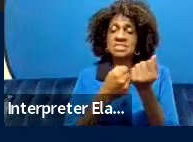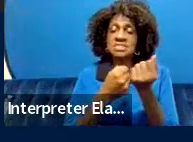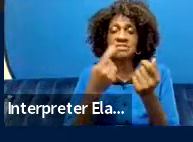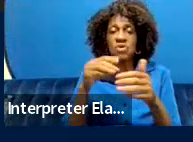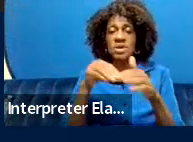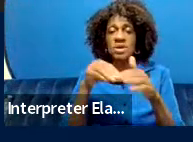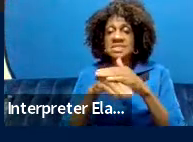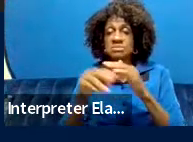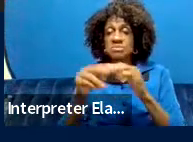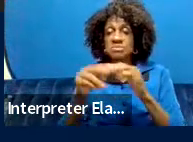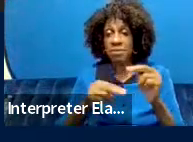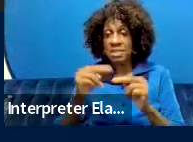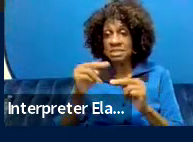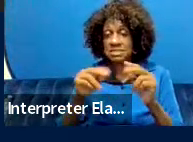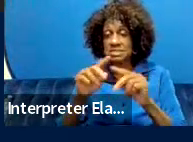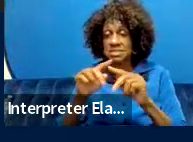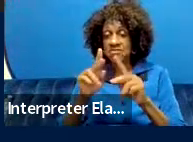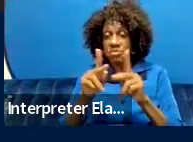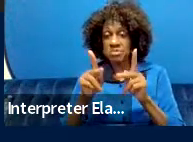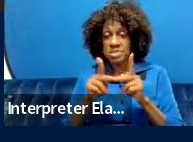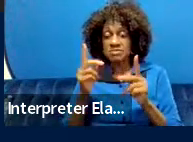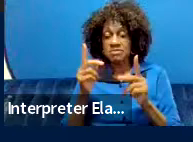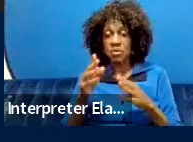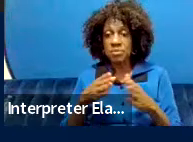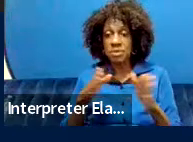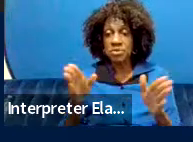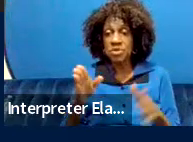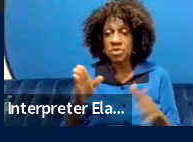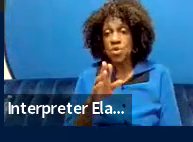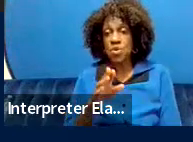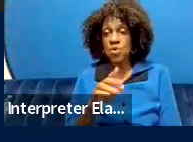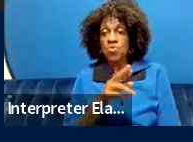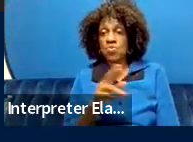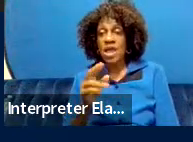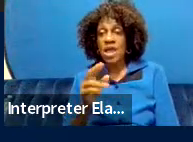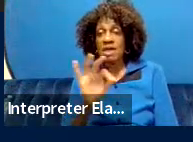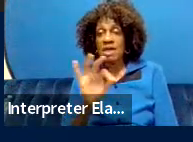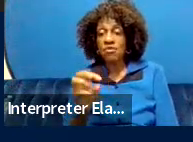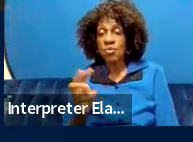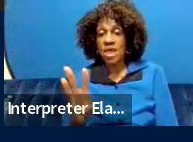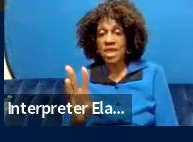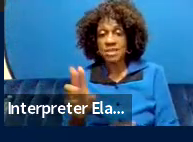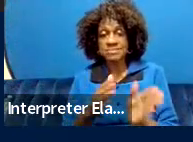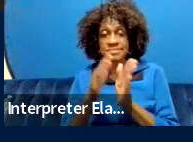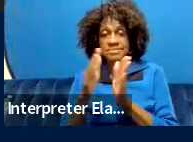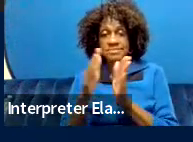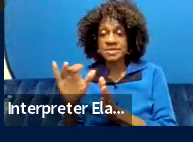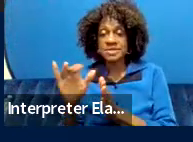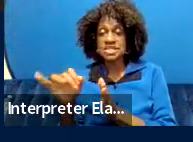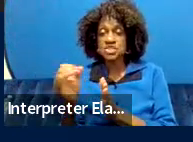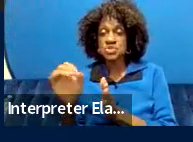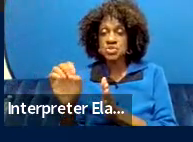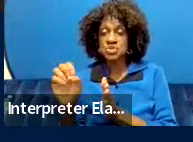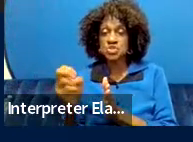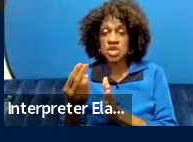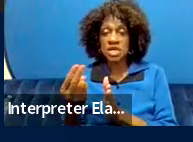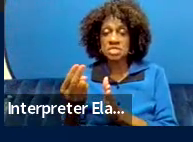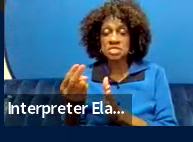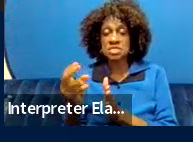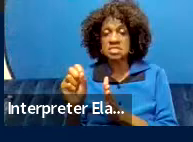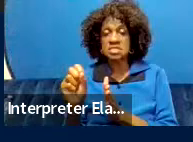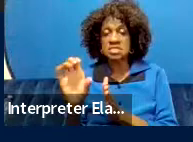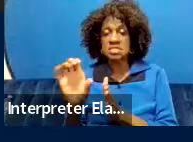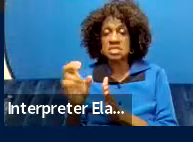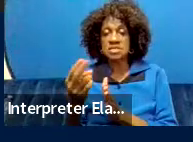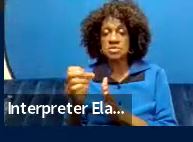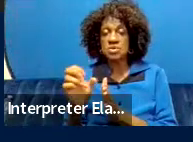and facilities and accessible public rights-of-way. And finally, pictured on the right is Josh Shore, an accessibility specialist working